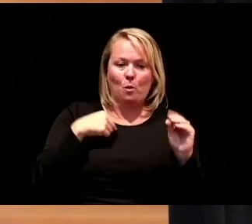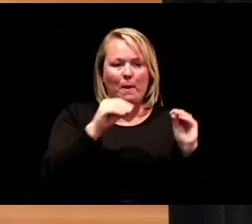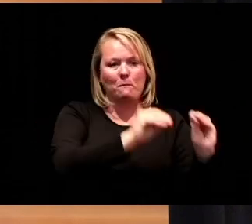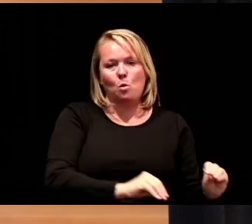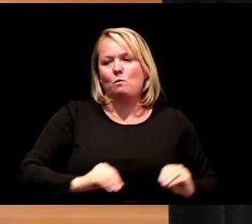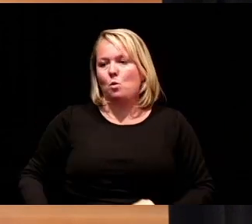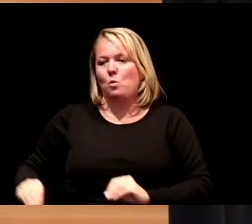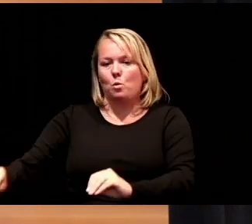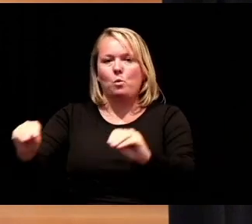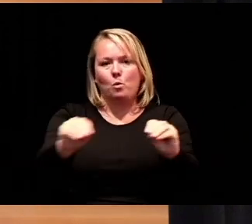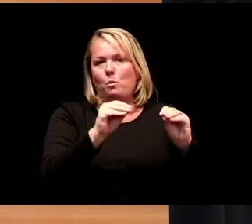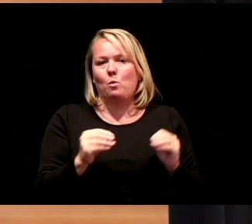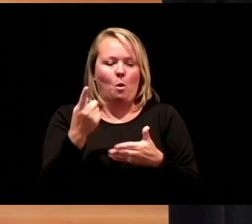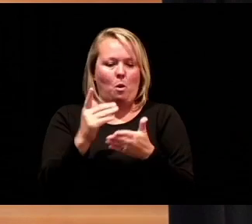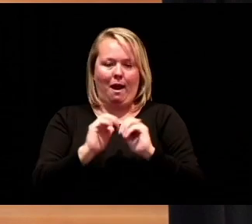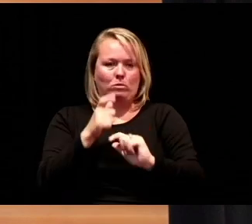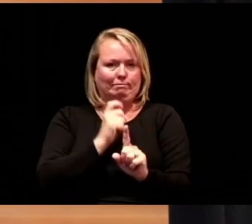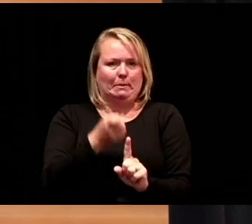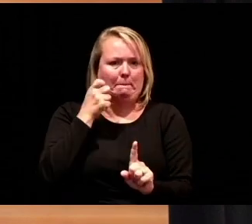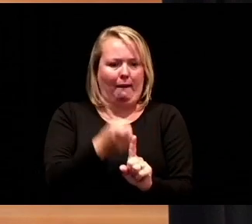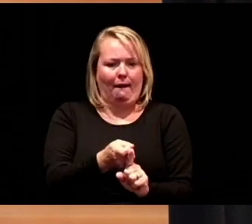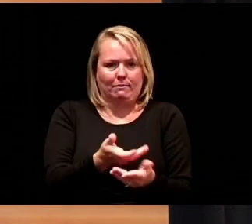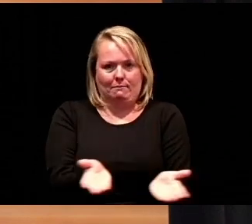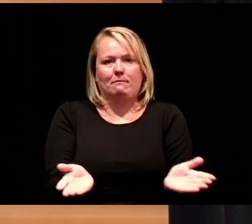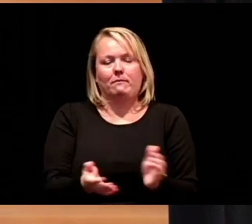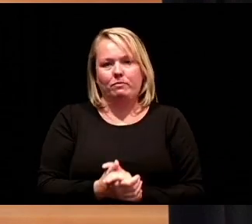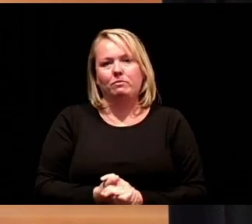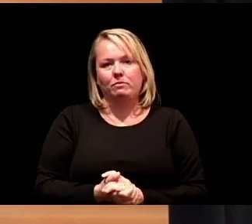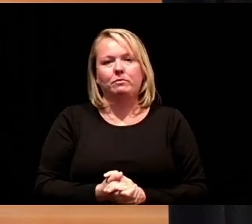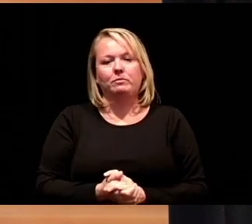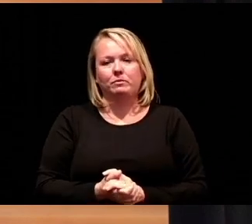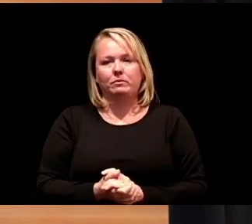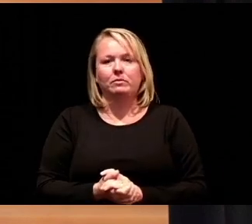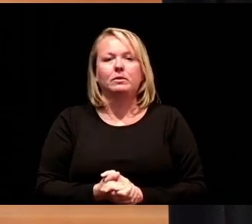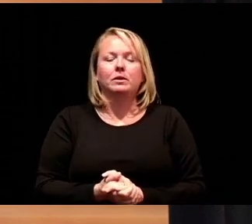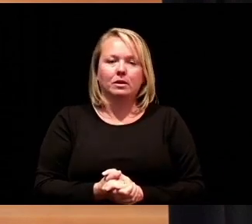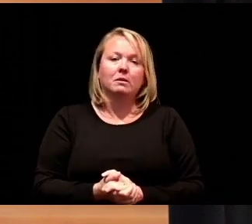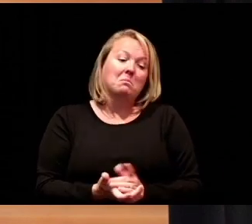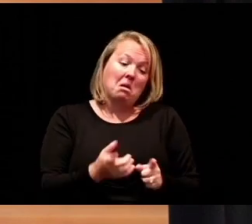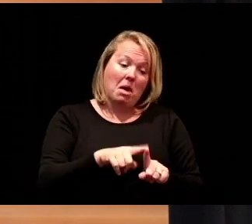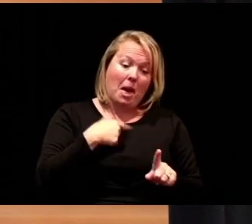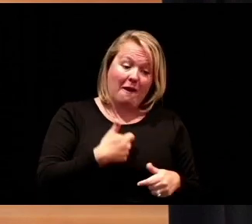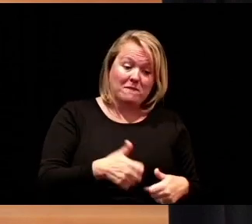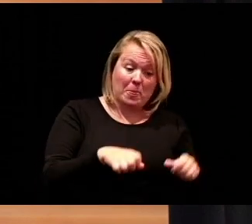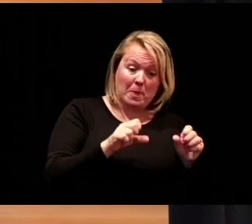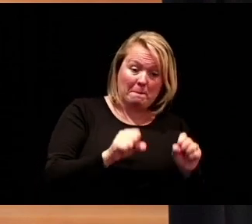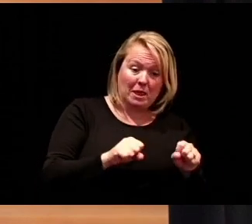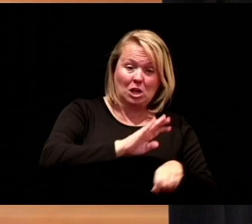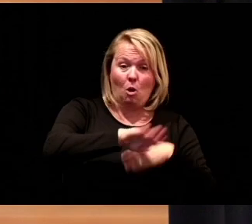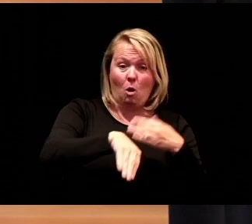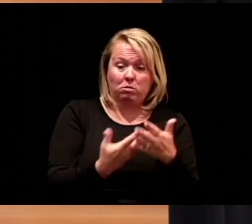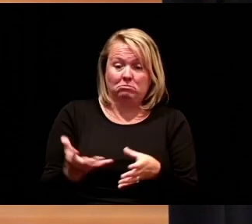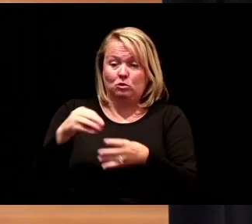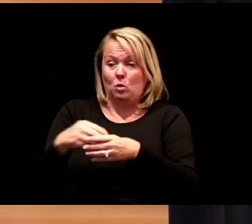actually, at the younger age of the children, the more likely the family is to face